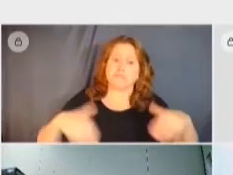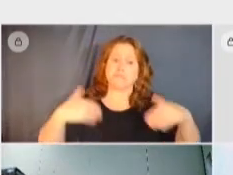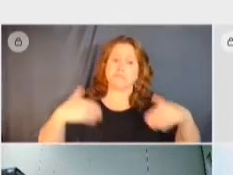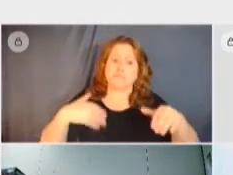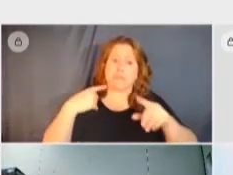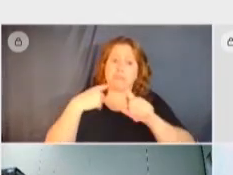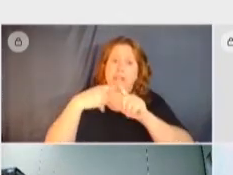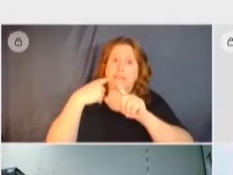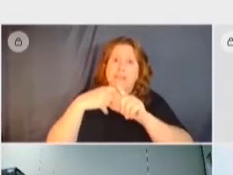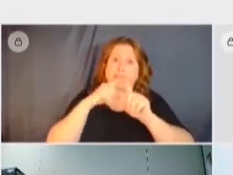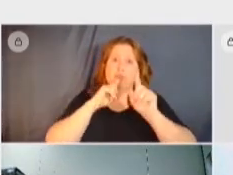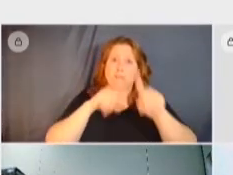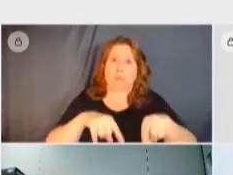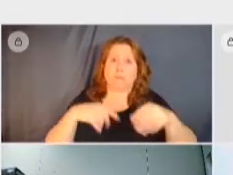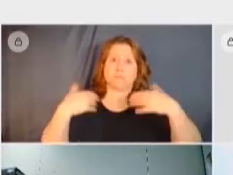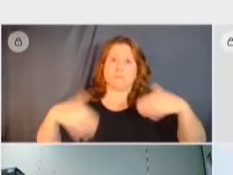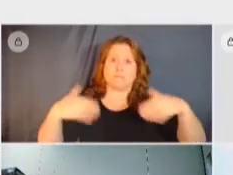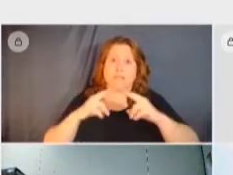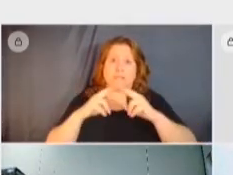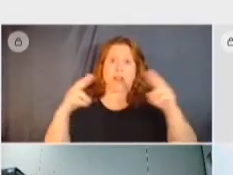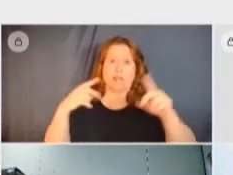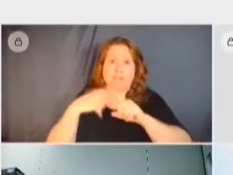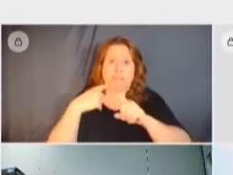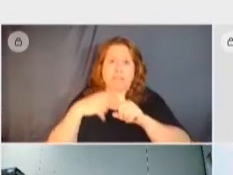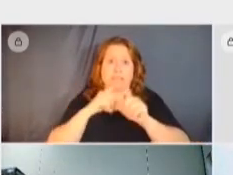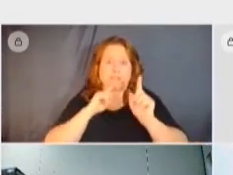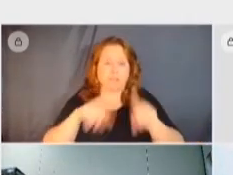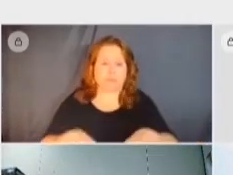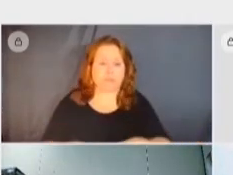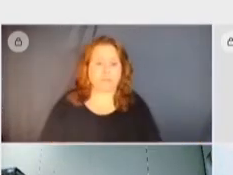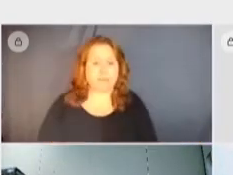to sharing the public findings.